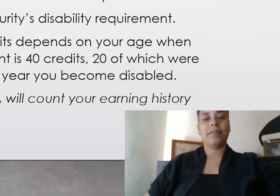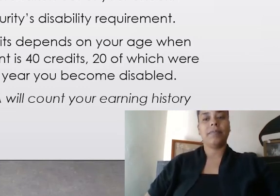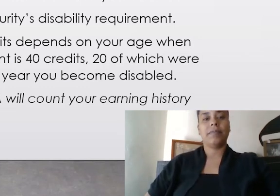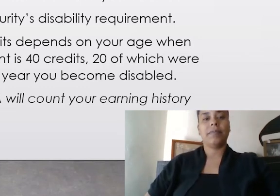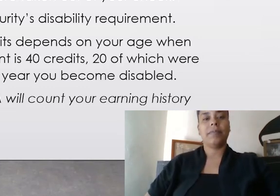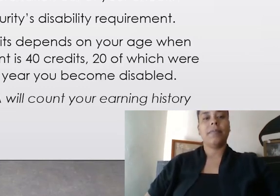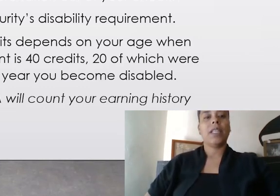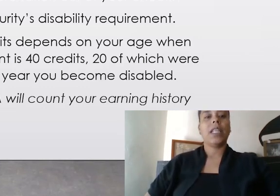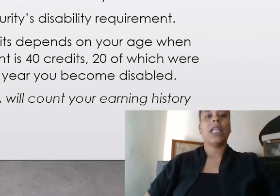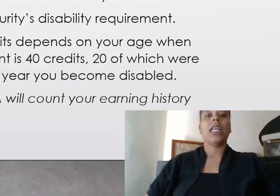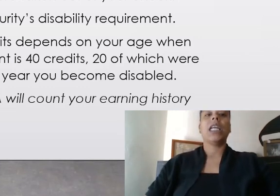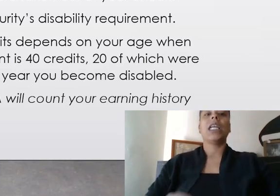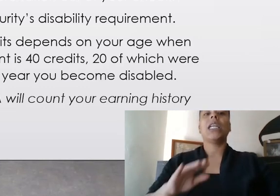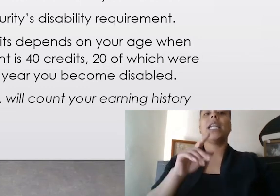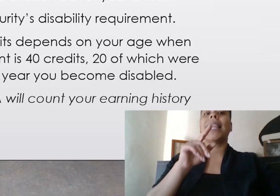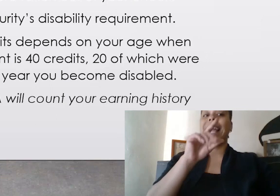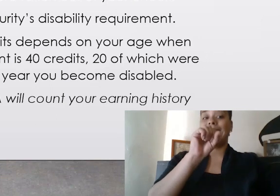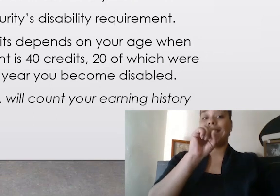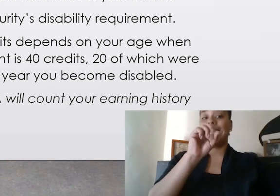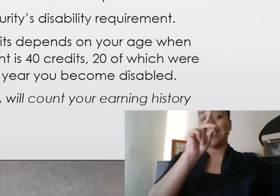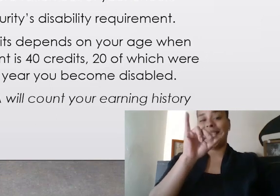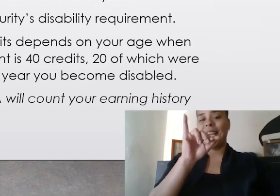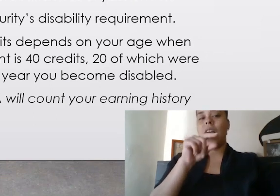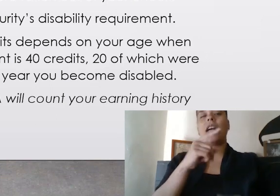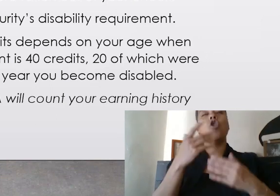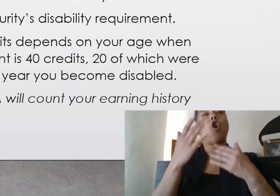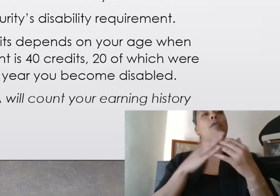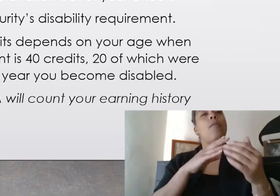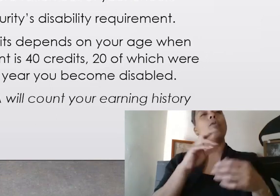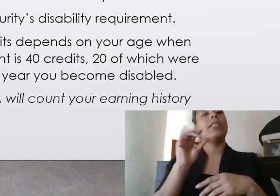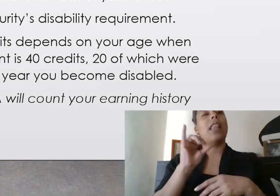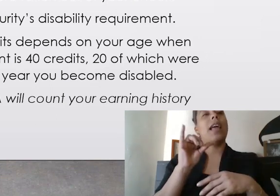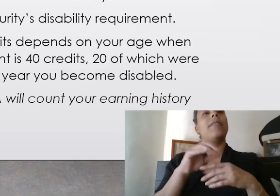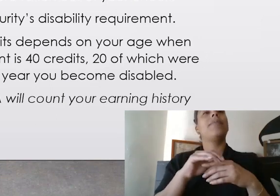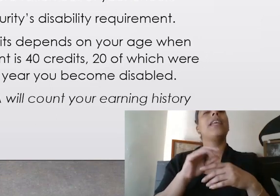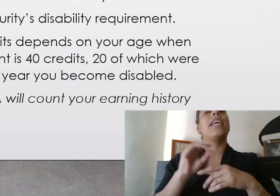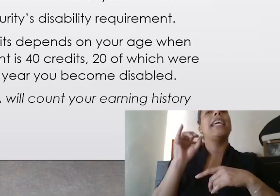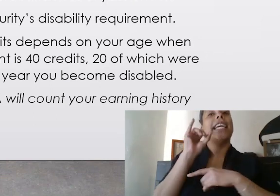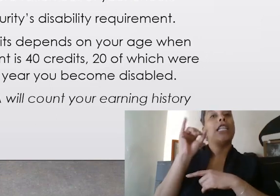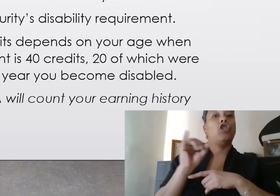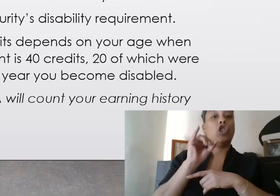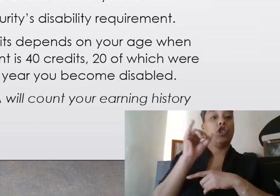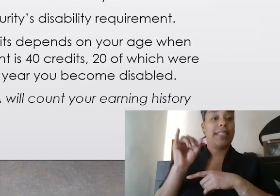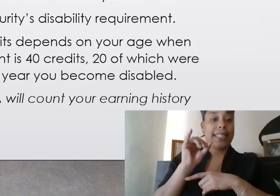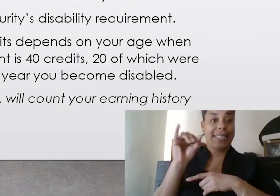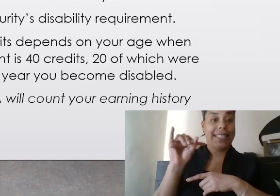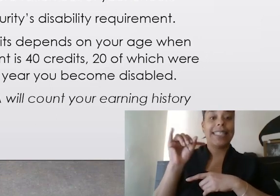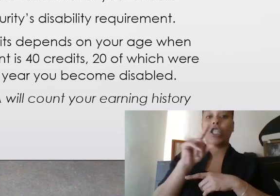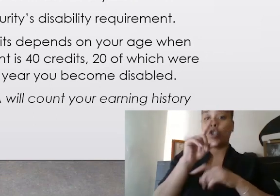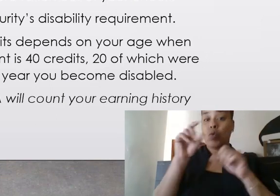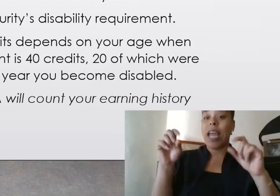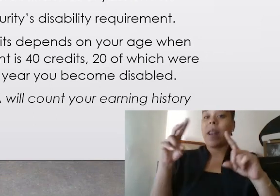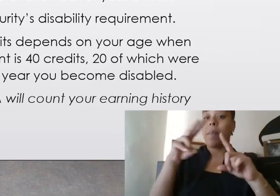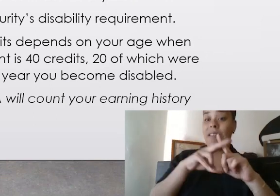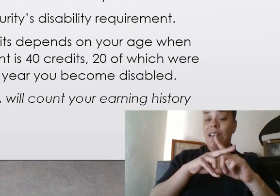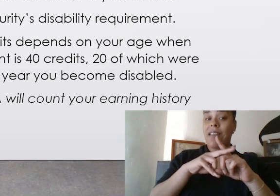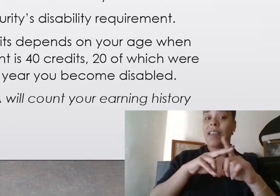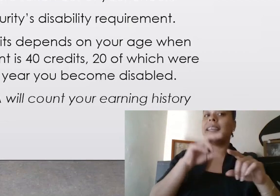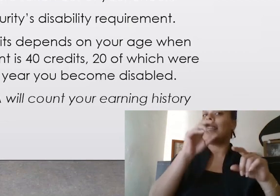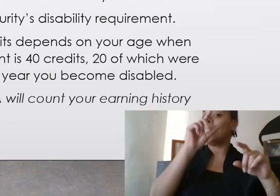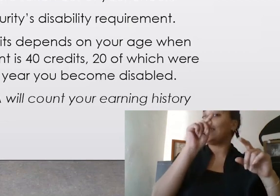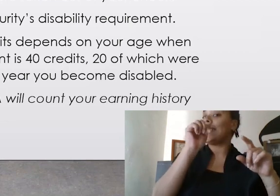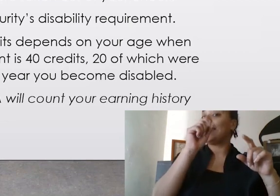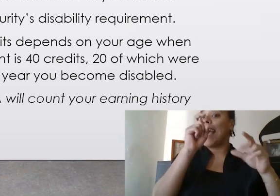insurance that you can apply for where taxes are taken out of your check. You have to have a